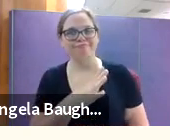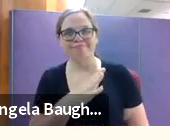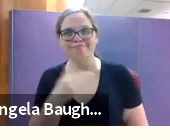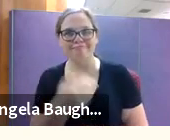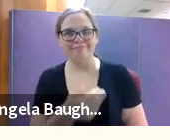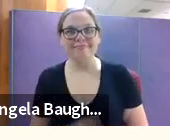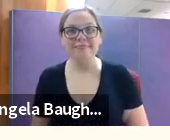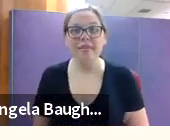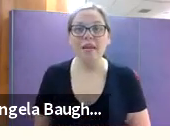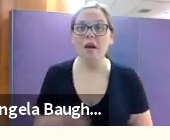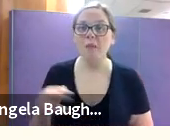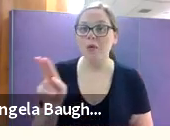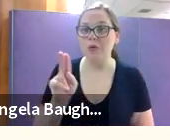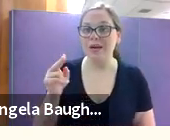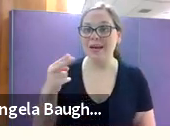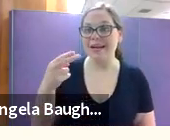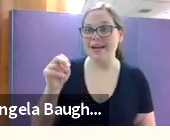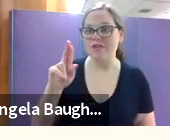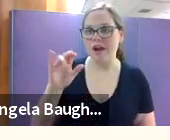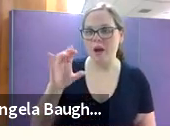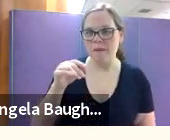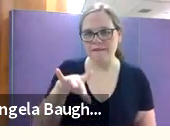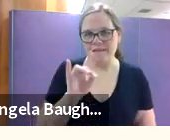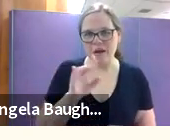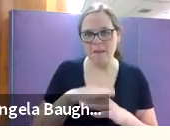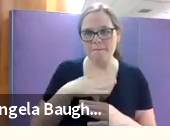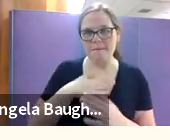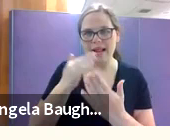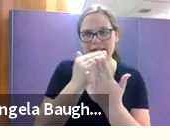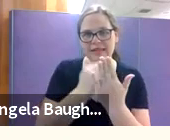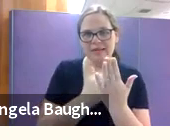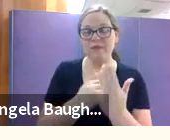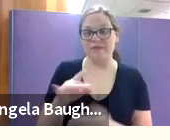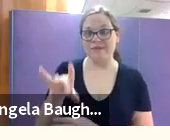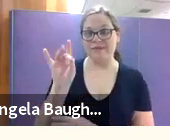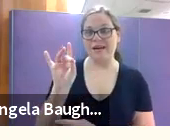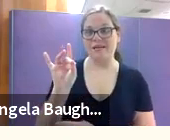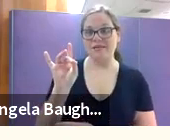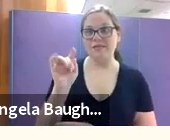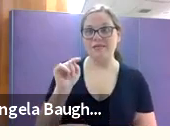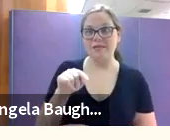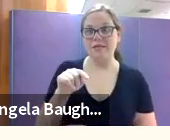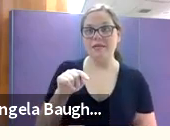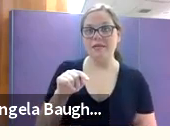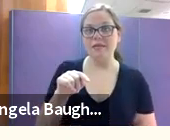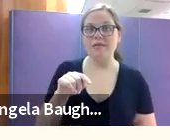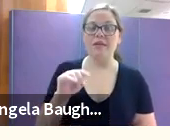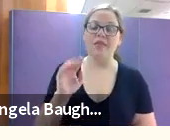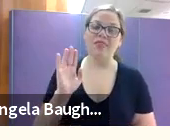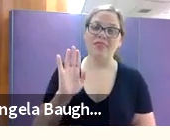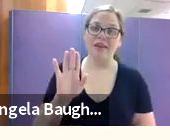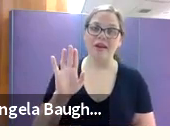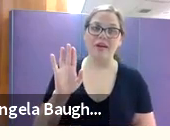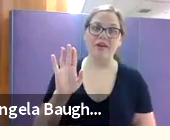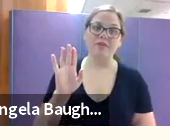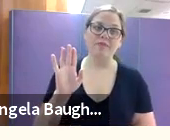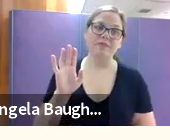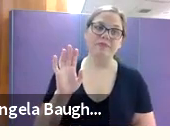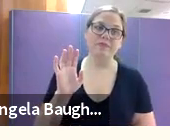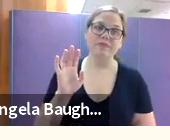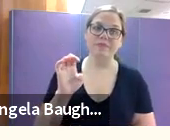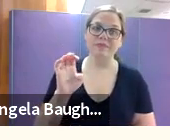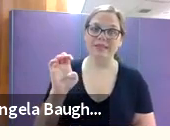to use Henrico, and I got to find it on my list. So if you look at Henrico, their EES, because this was your